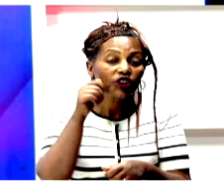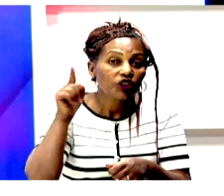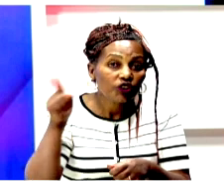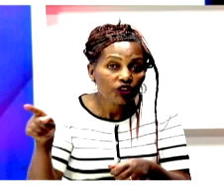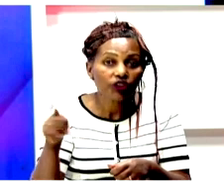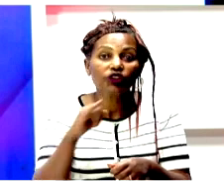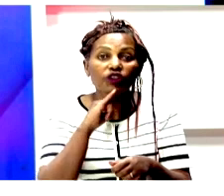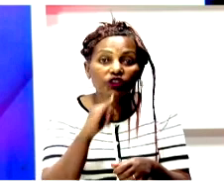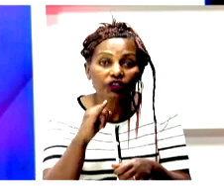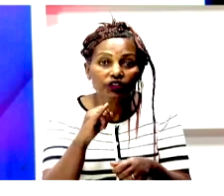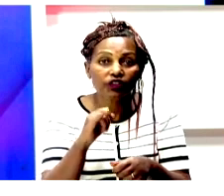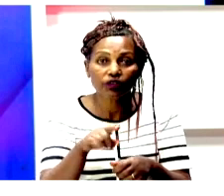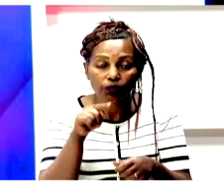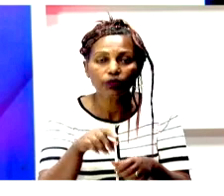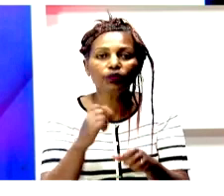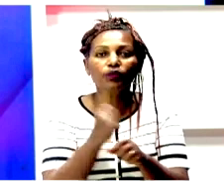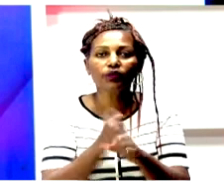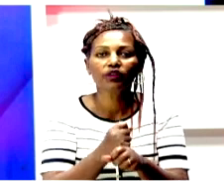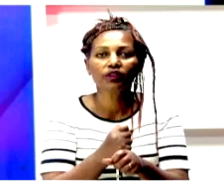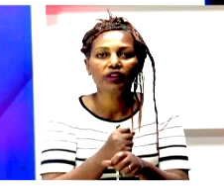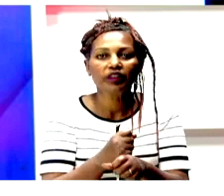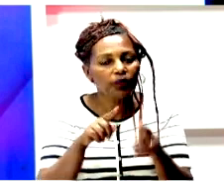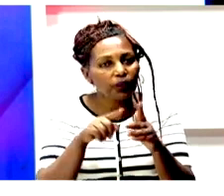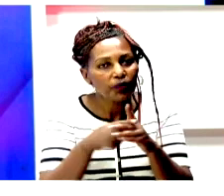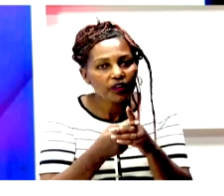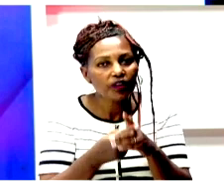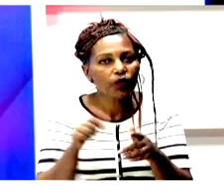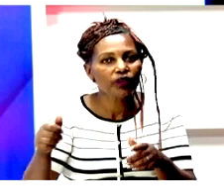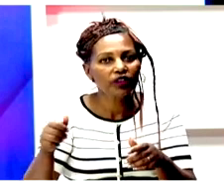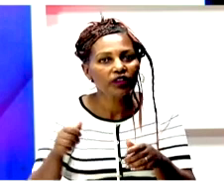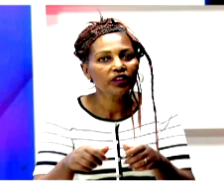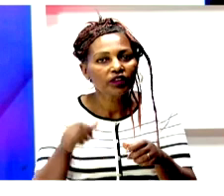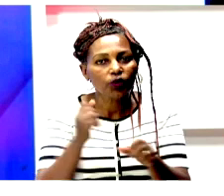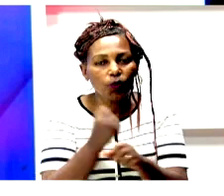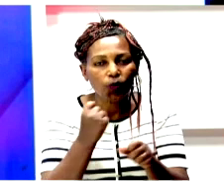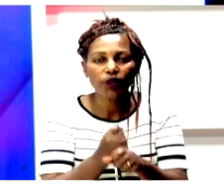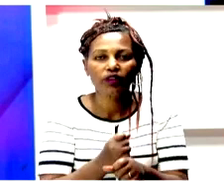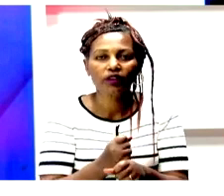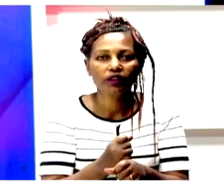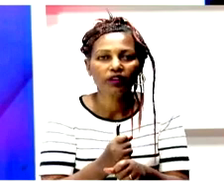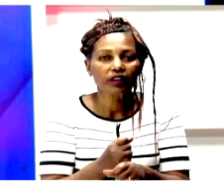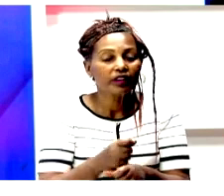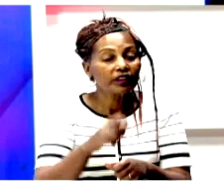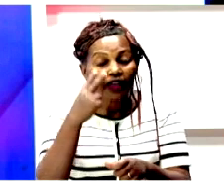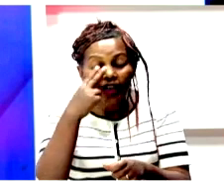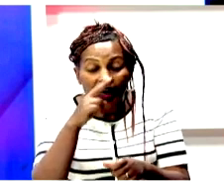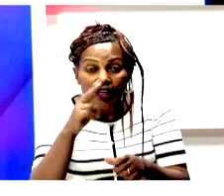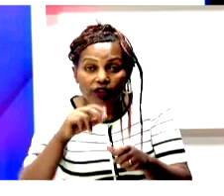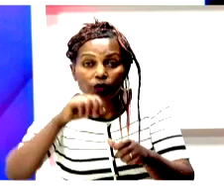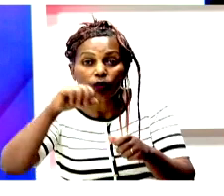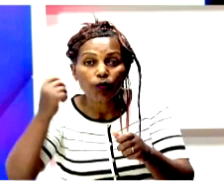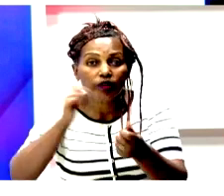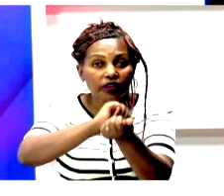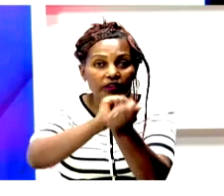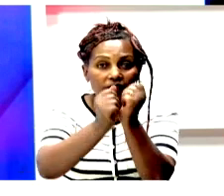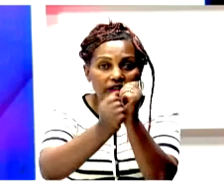actor. Yes, it is easy to see it the other way around. The passive form